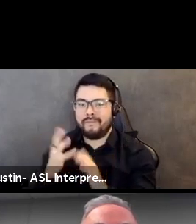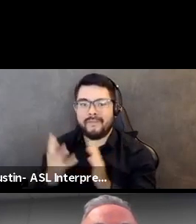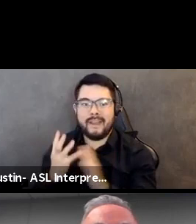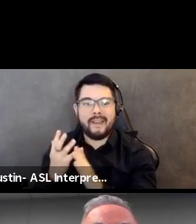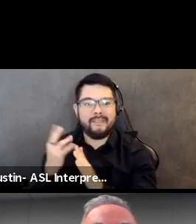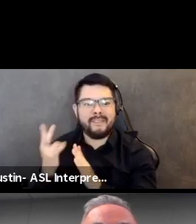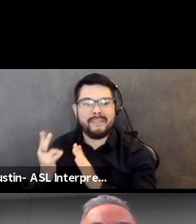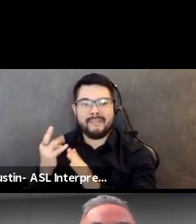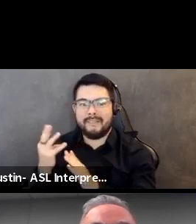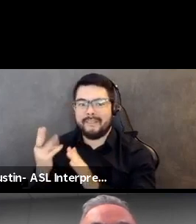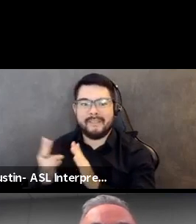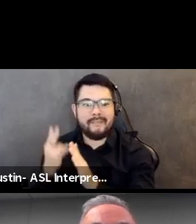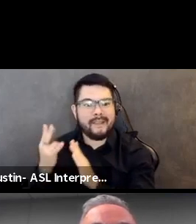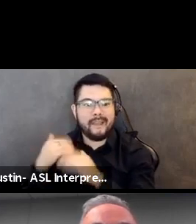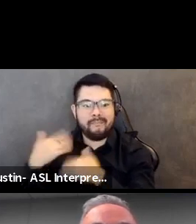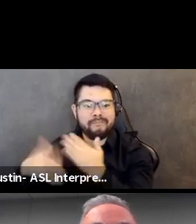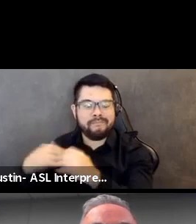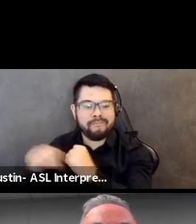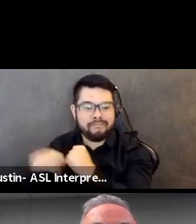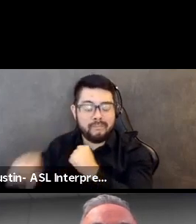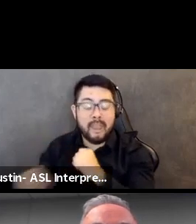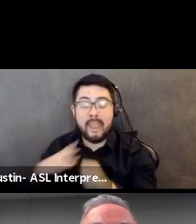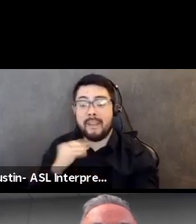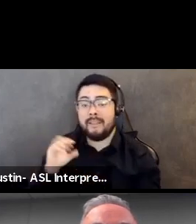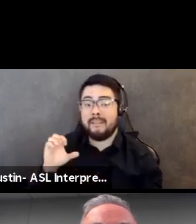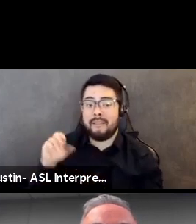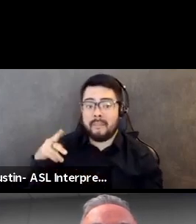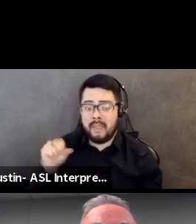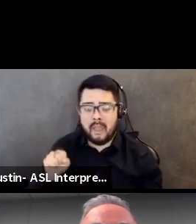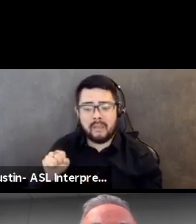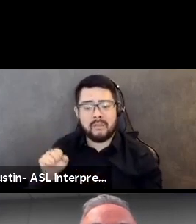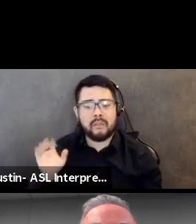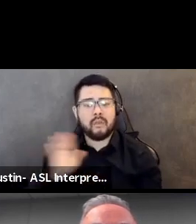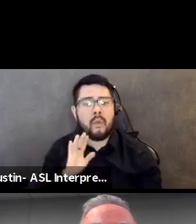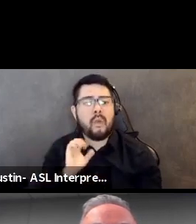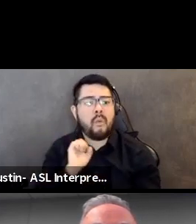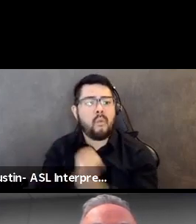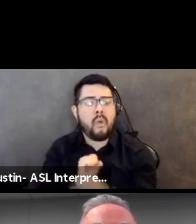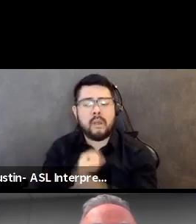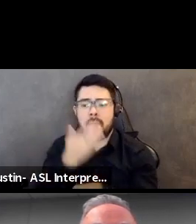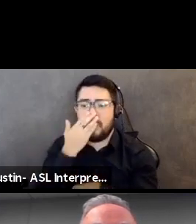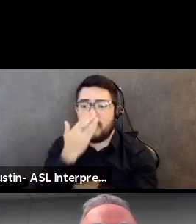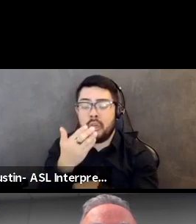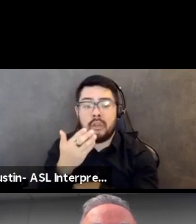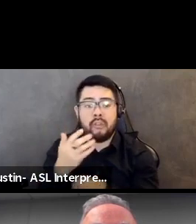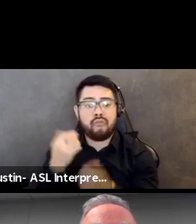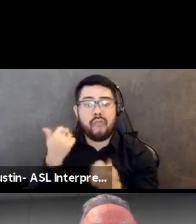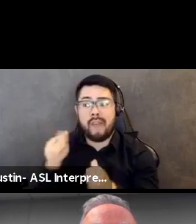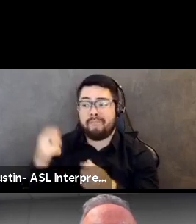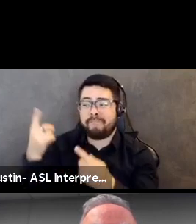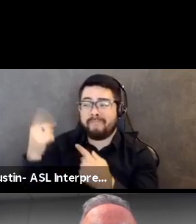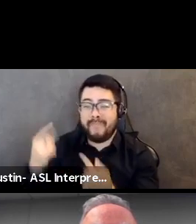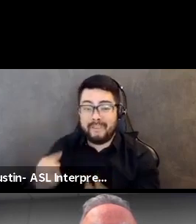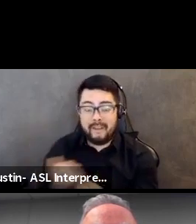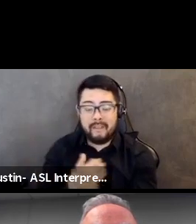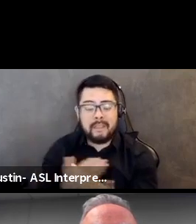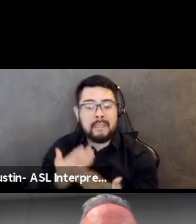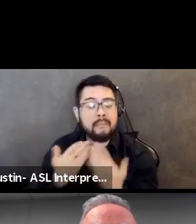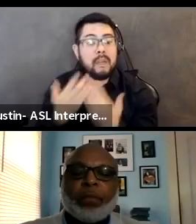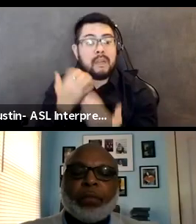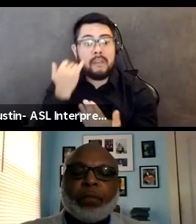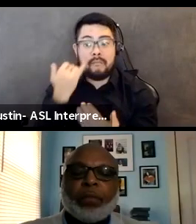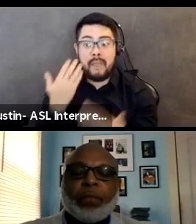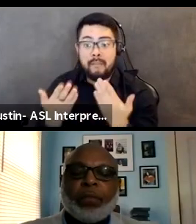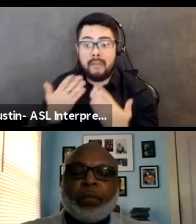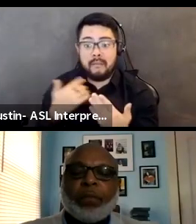and tps has done a magnificent job of making sure that all the answers even though they may not been the answers that my